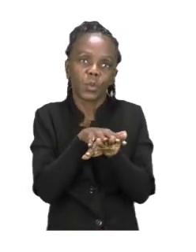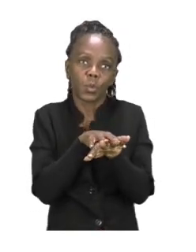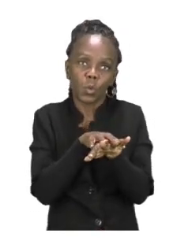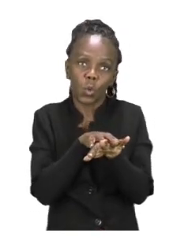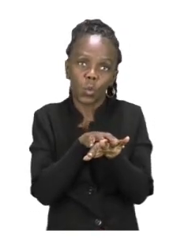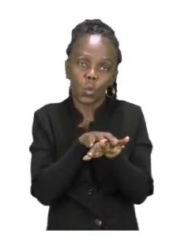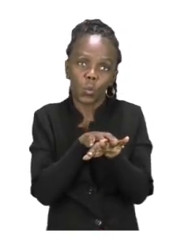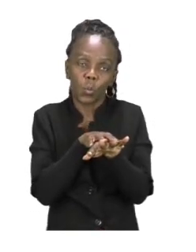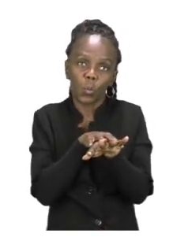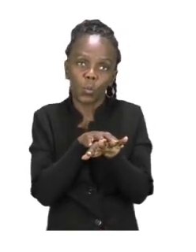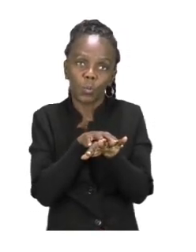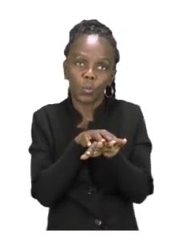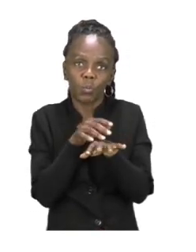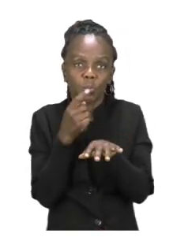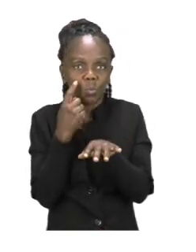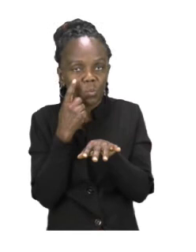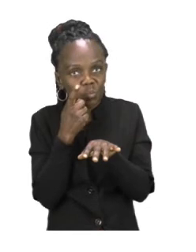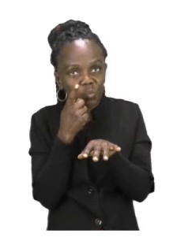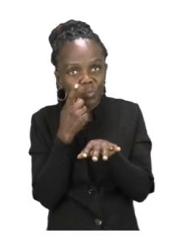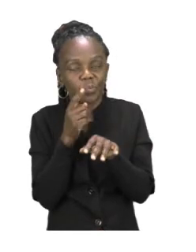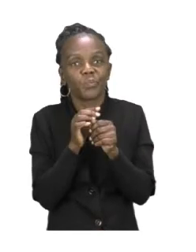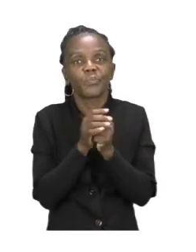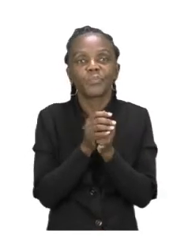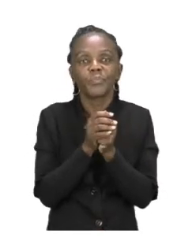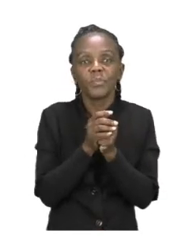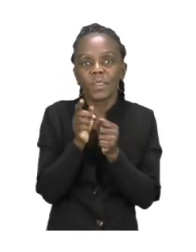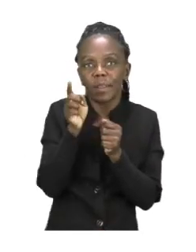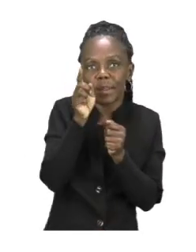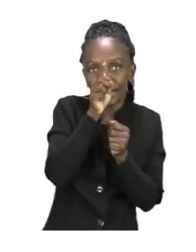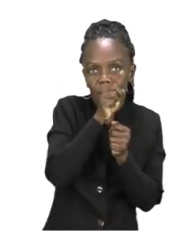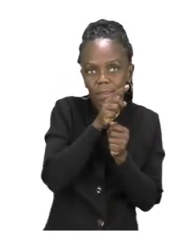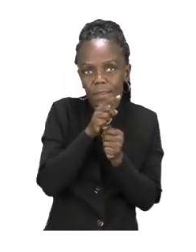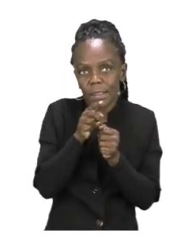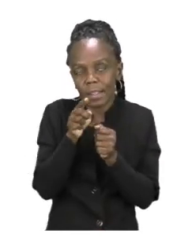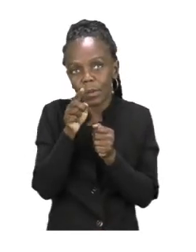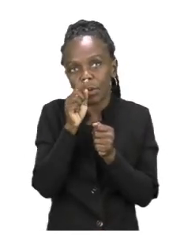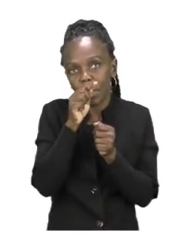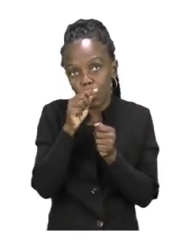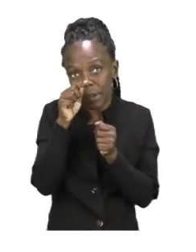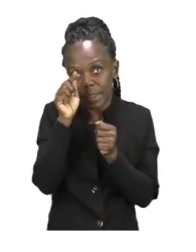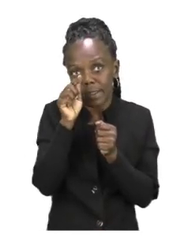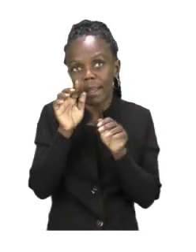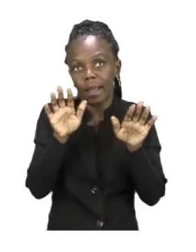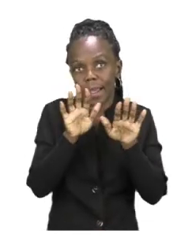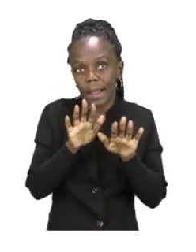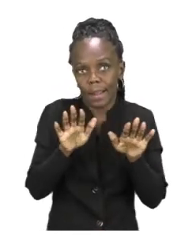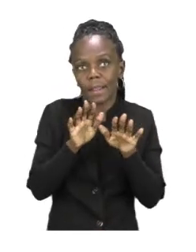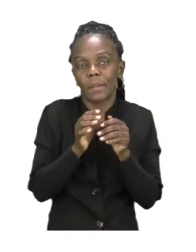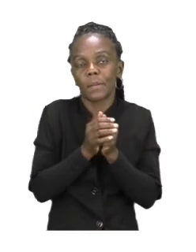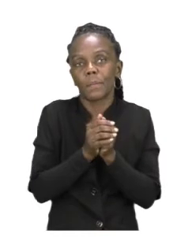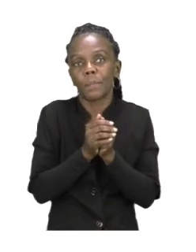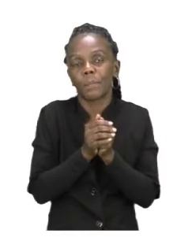point to the pictures, and then circle with the correct color. I will see you